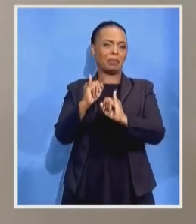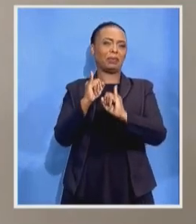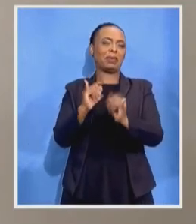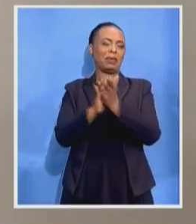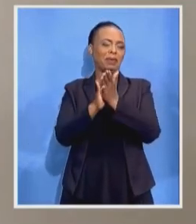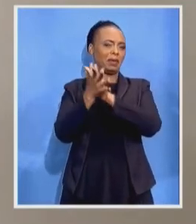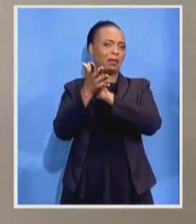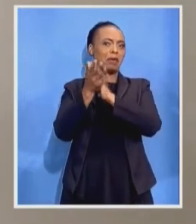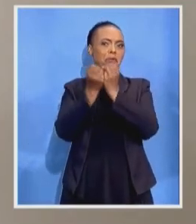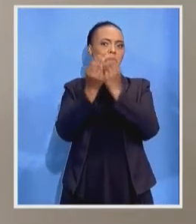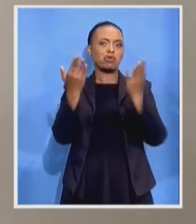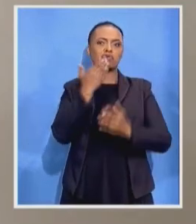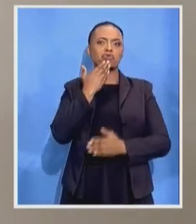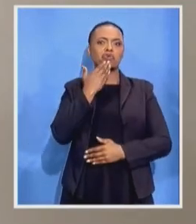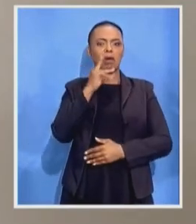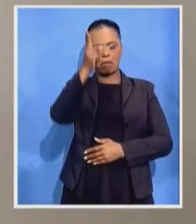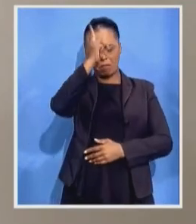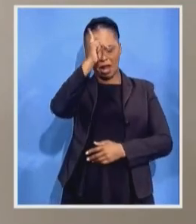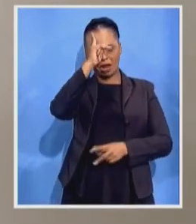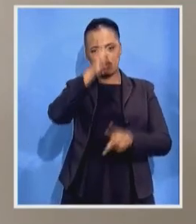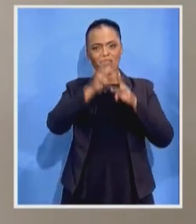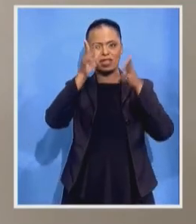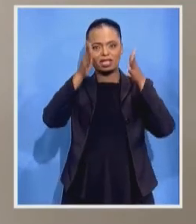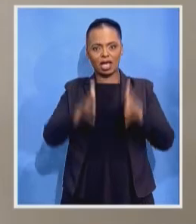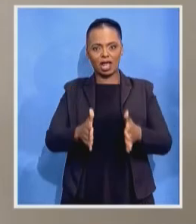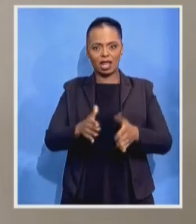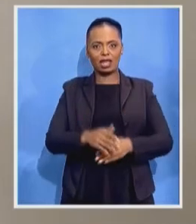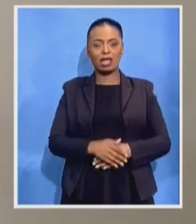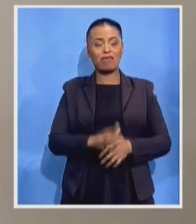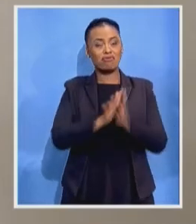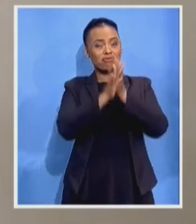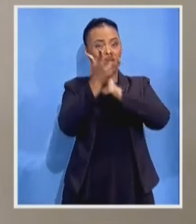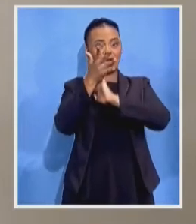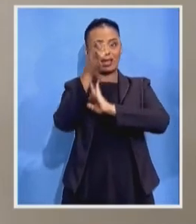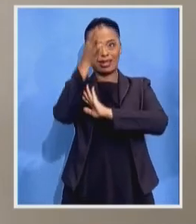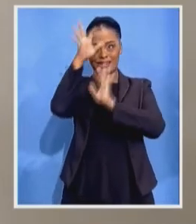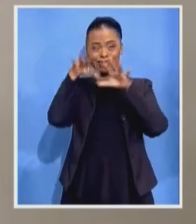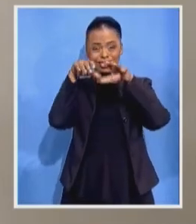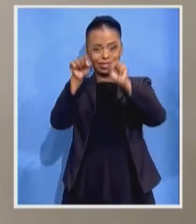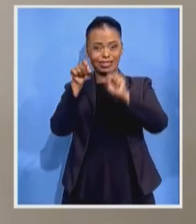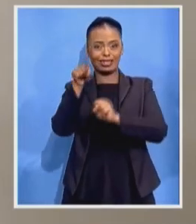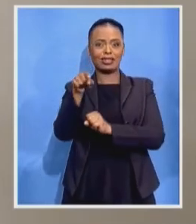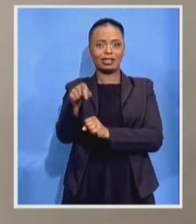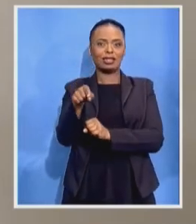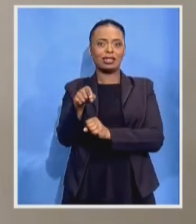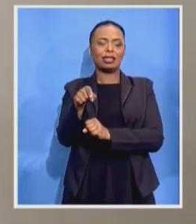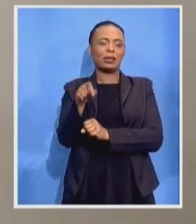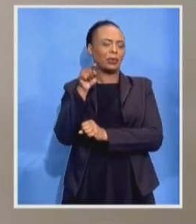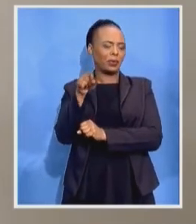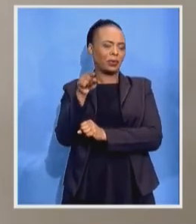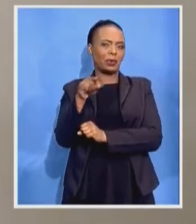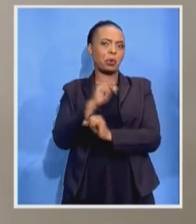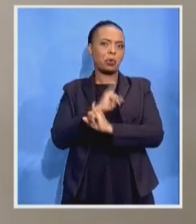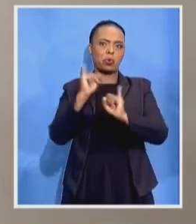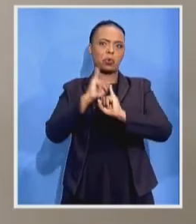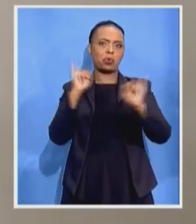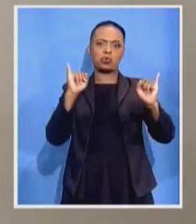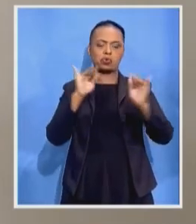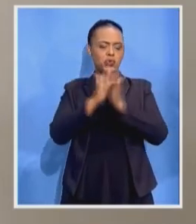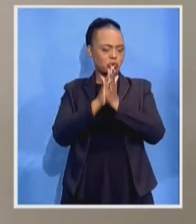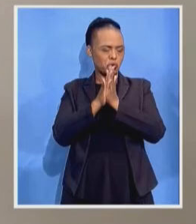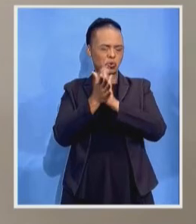The destruction caused by state capture goes far beyond what many fully realize. One sector of